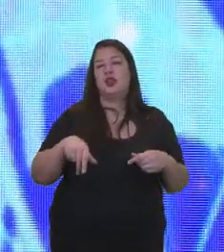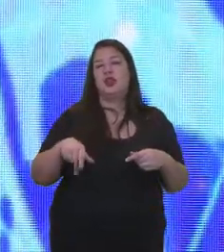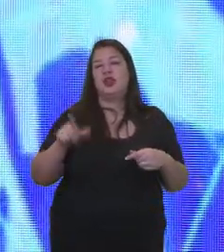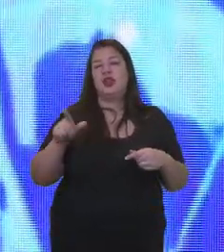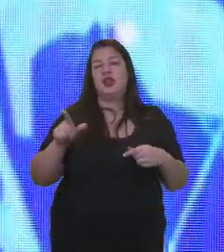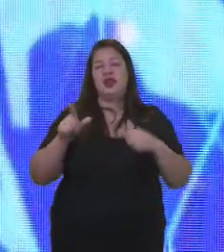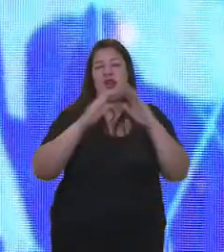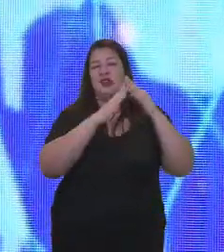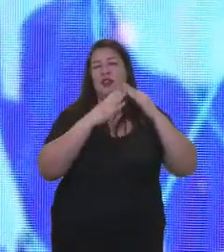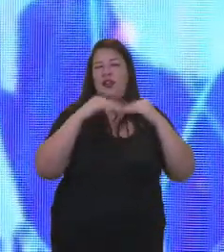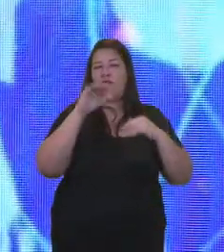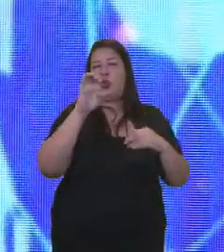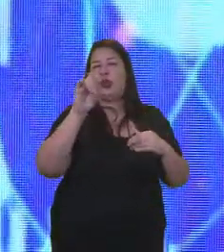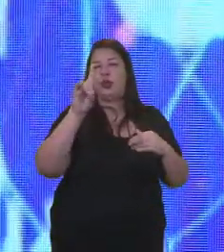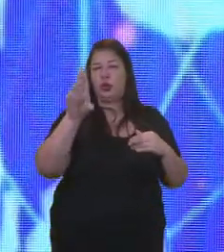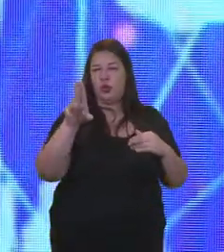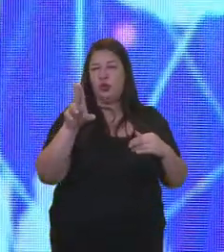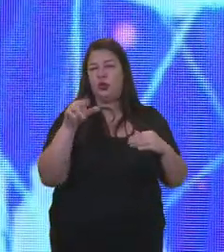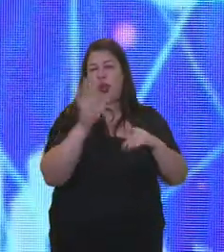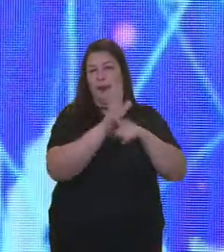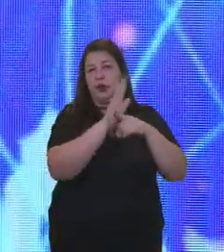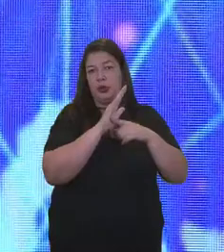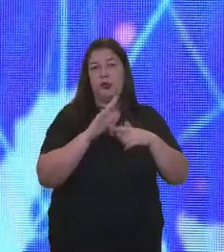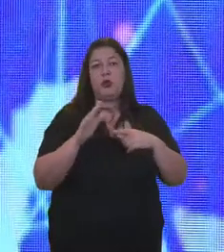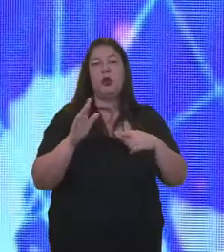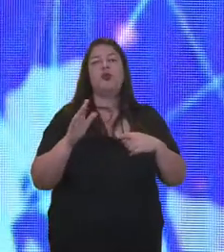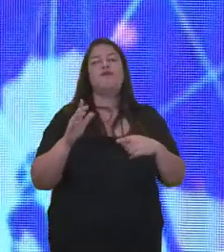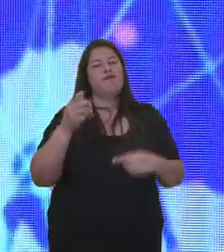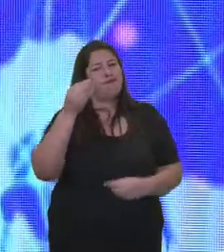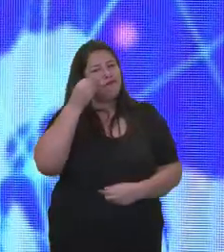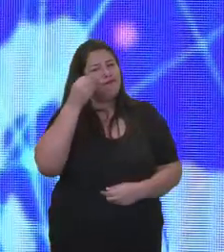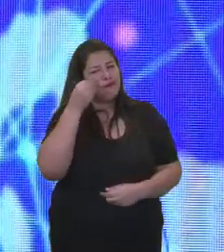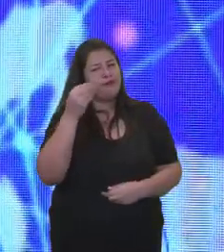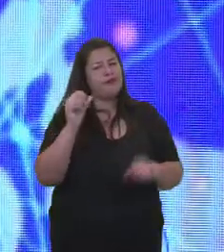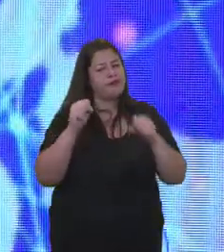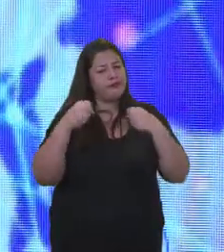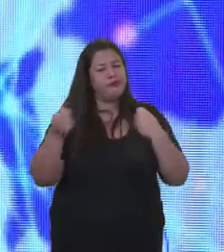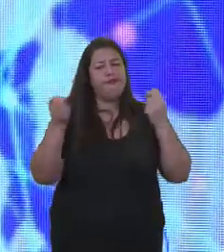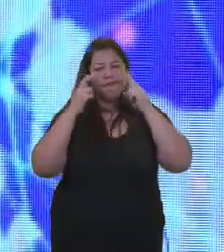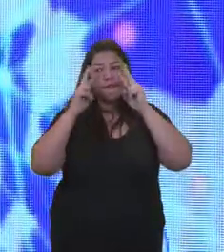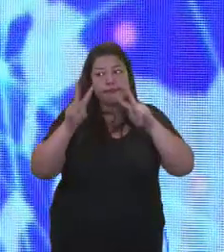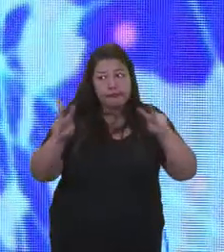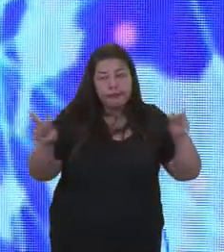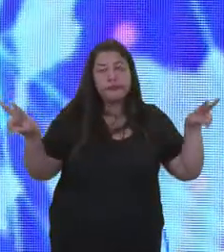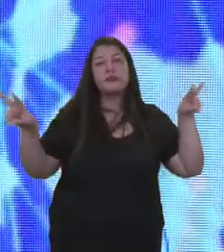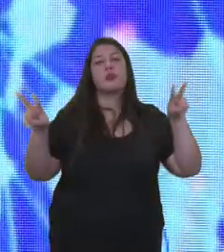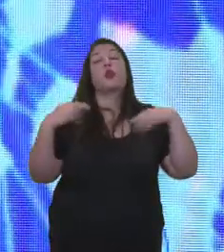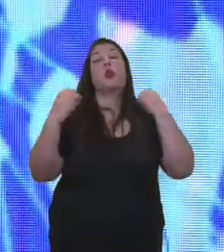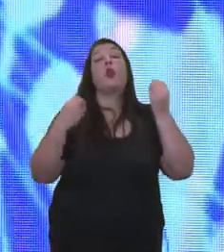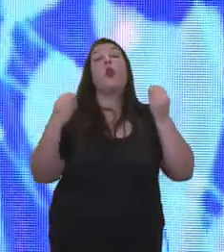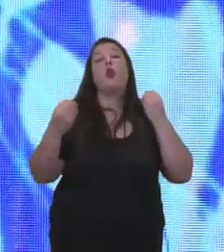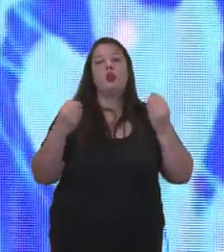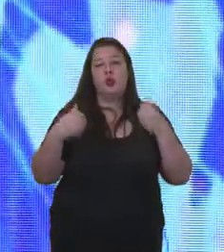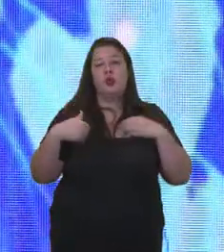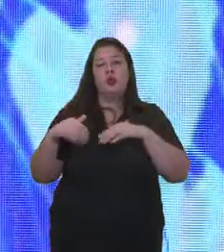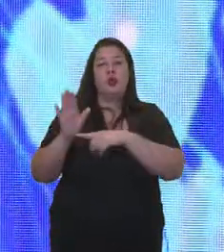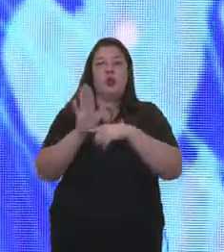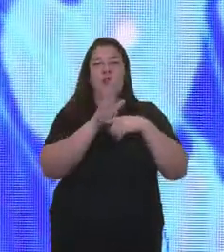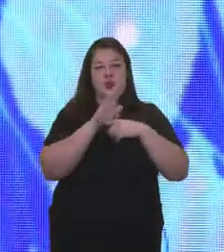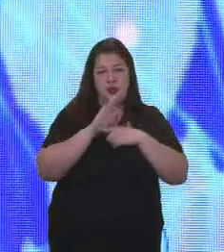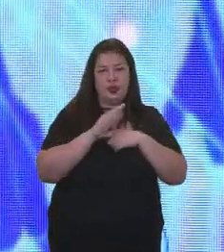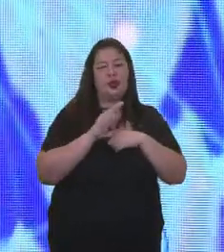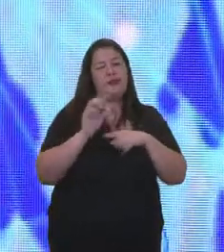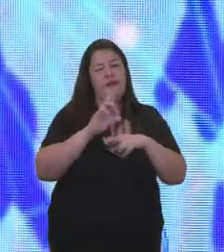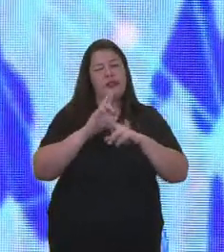not the slums that Edu is supporting, let's do the neck test. See your surroundings. See how are you